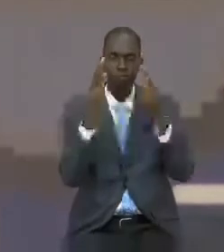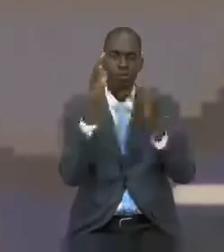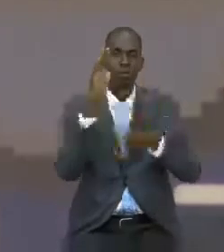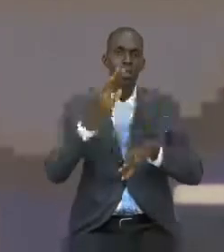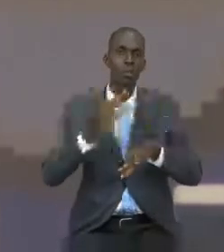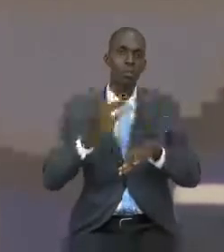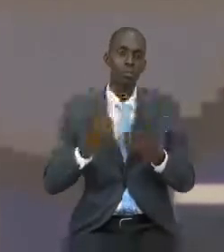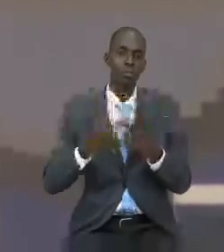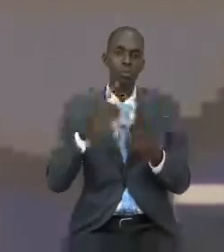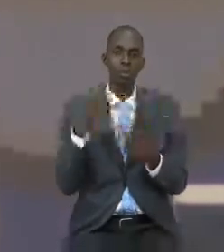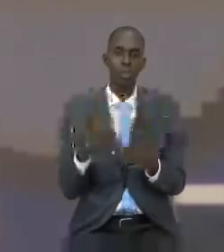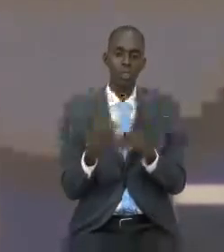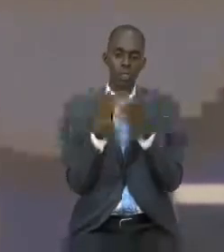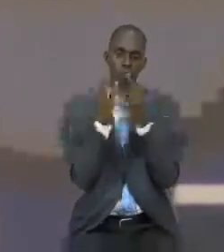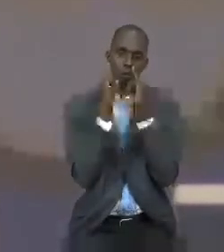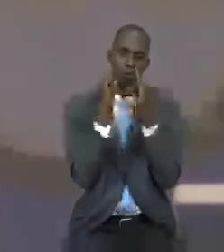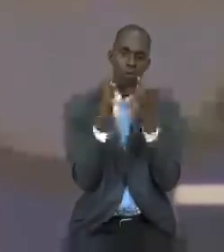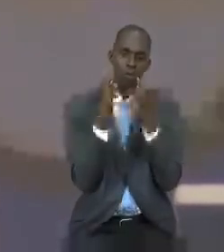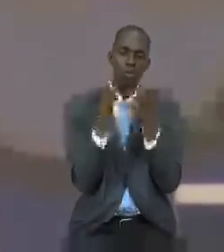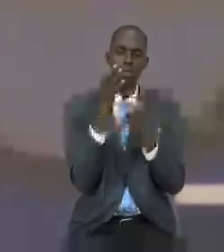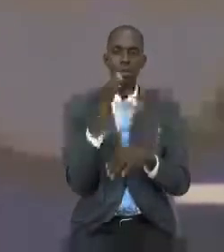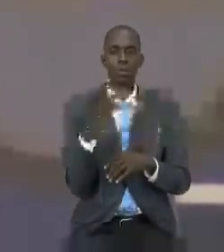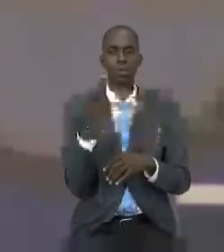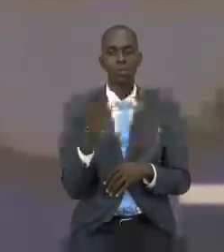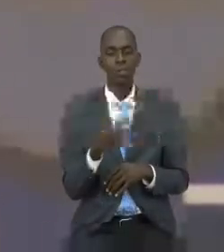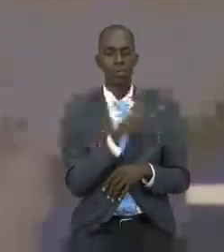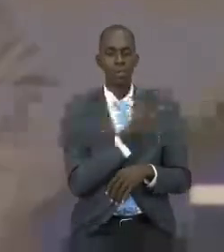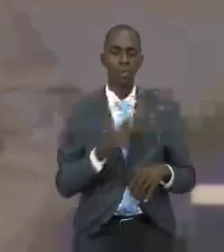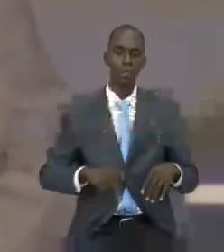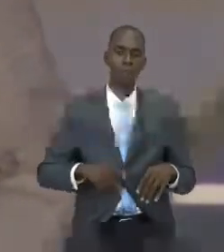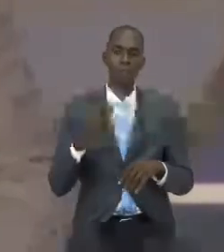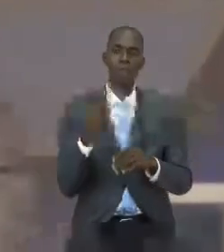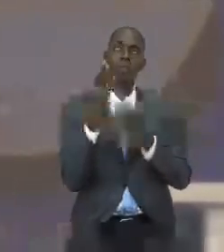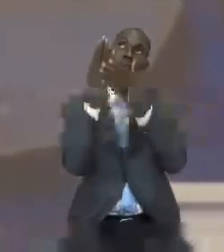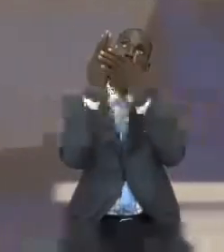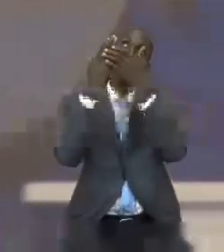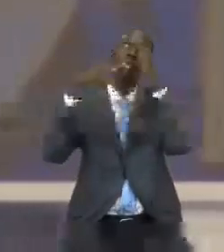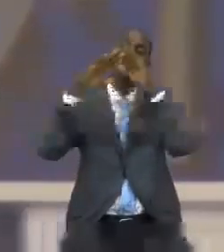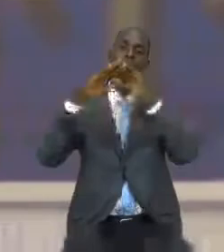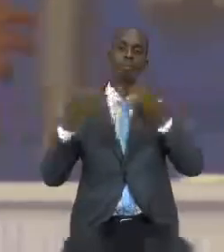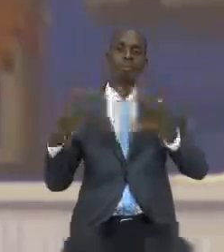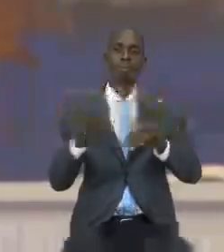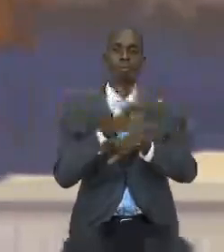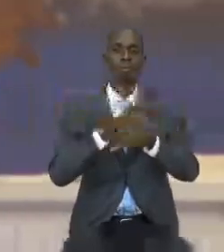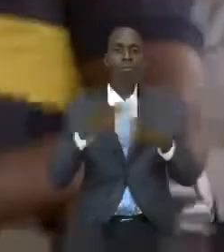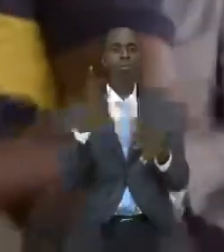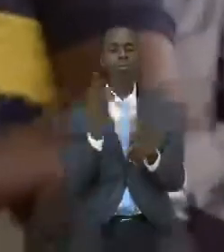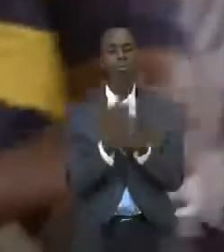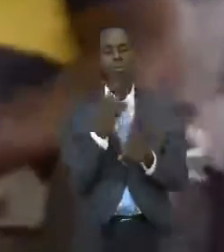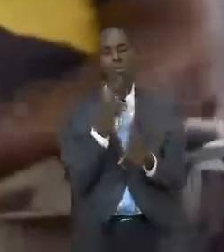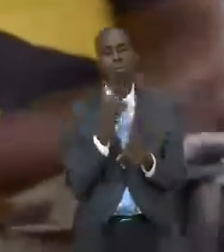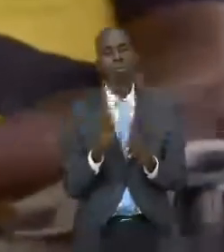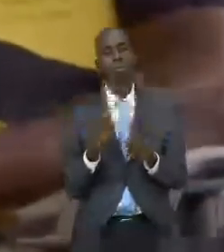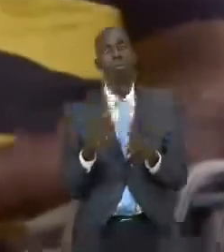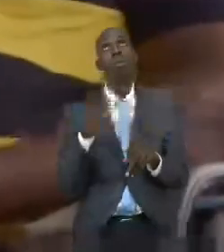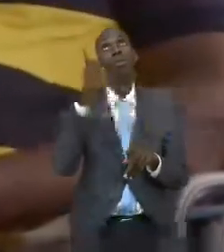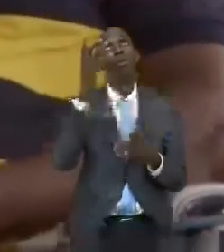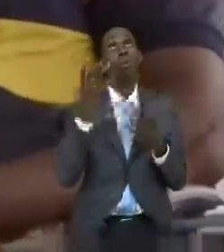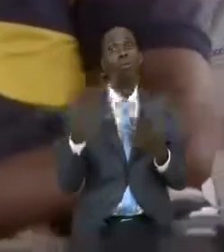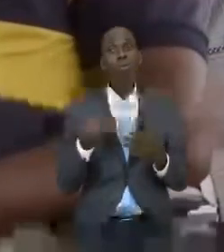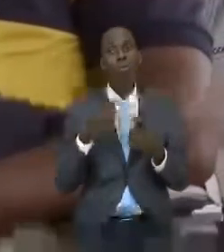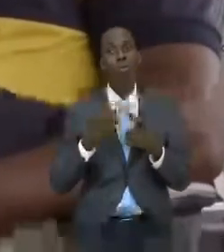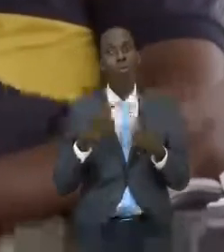instruction of the King of heaven. They don't just say, okay, God, you want me to go? I'm